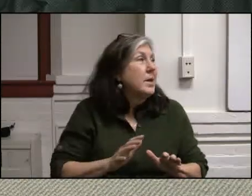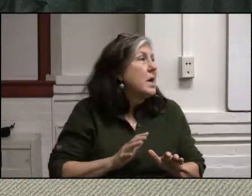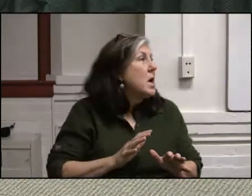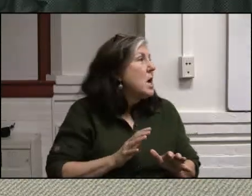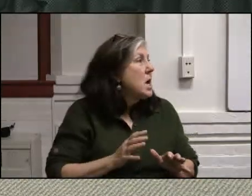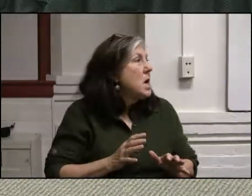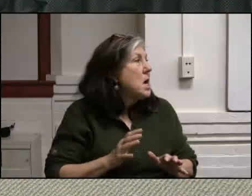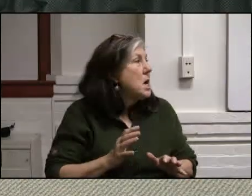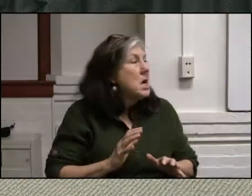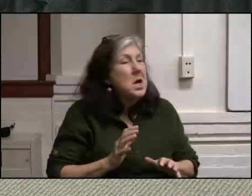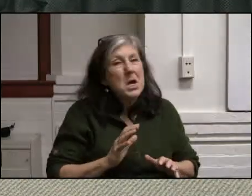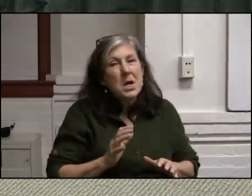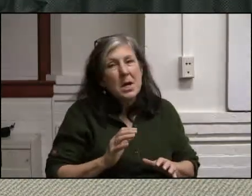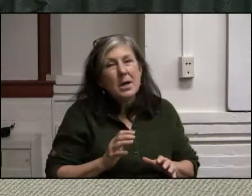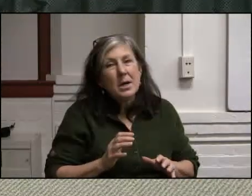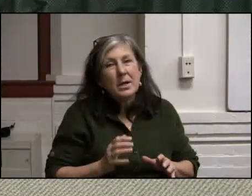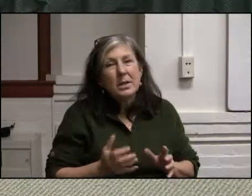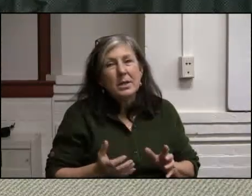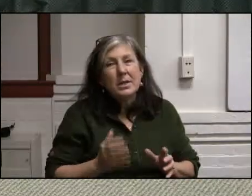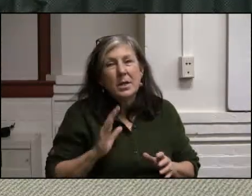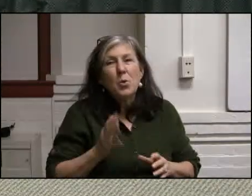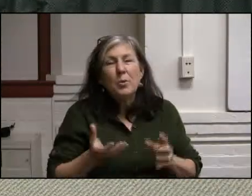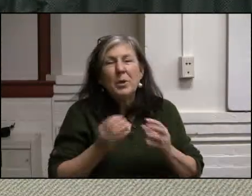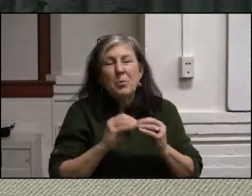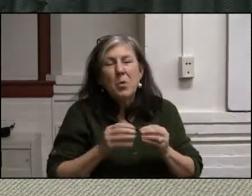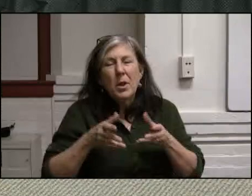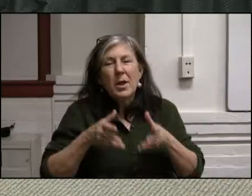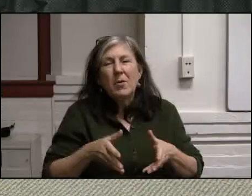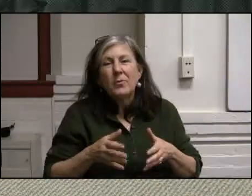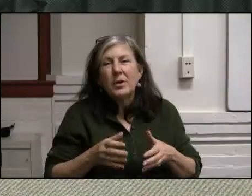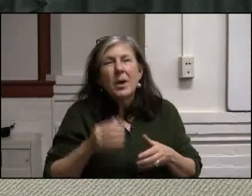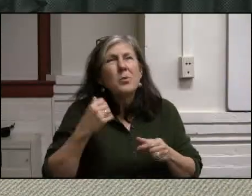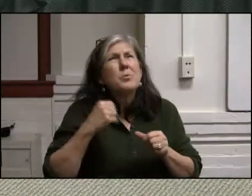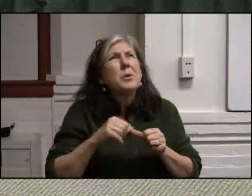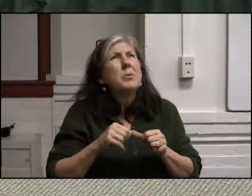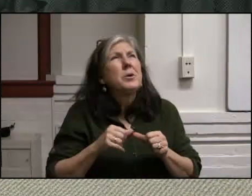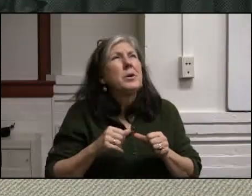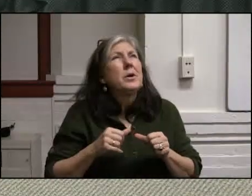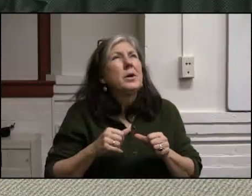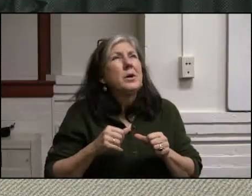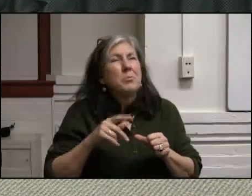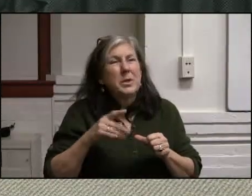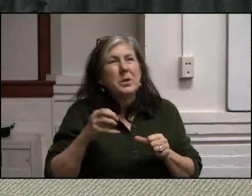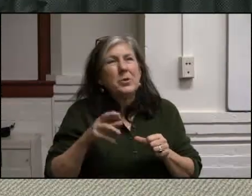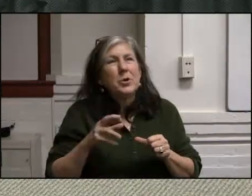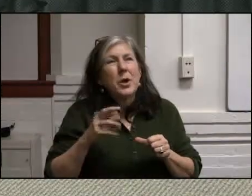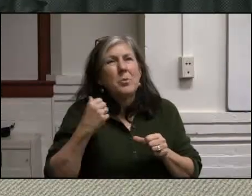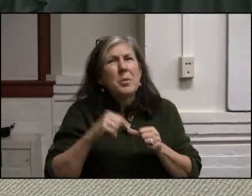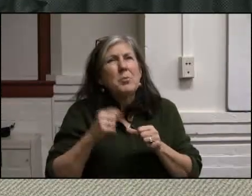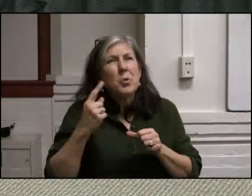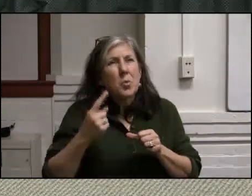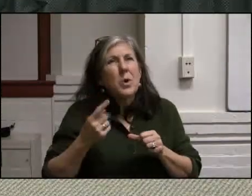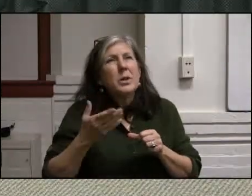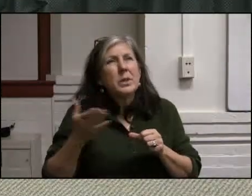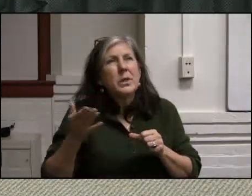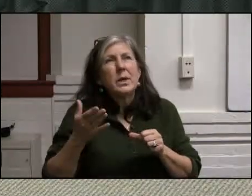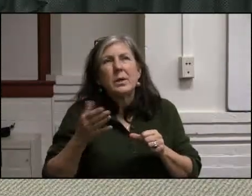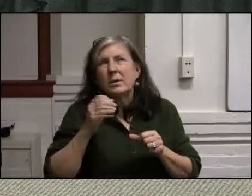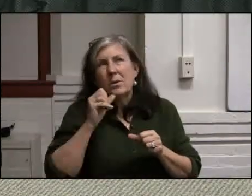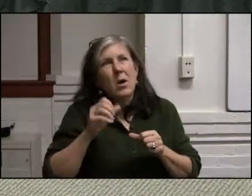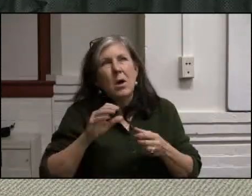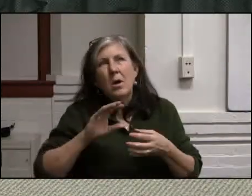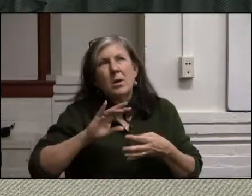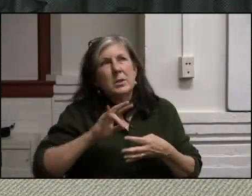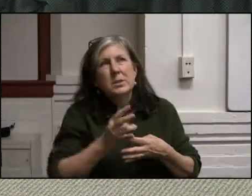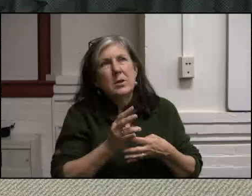light, Yeah. but it doesn't have almost nothing else. I don't recall right now. I recall one very specific item. I don't recall what the others are, and I